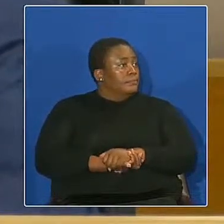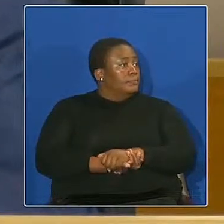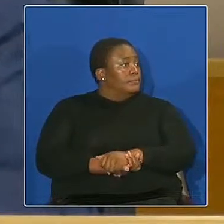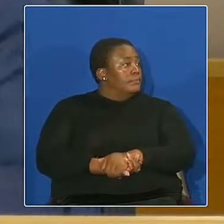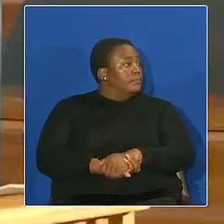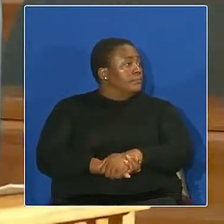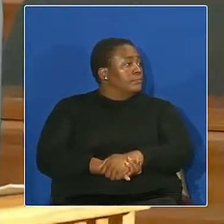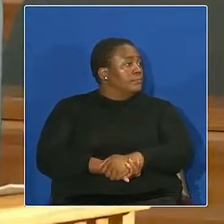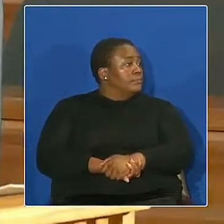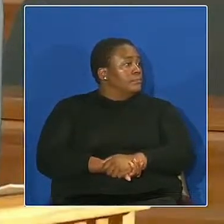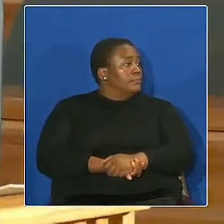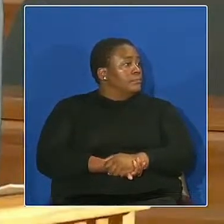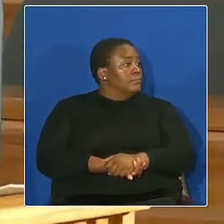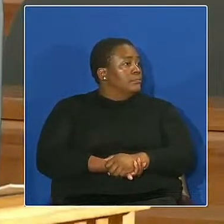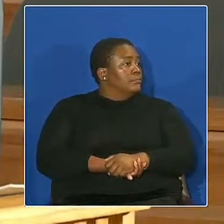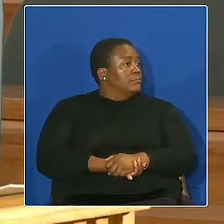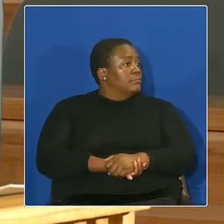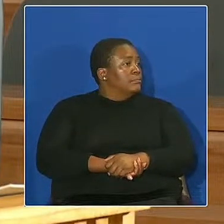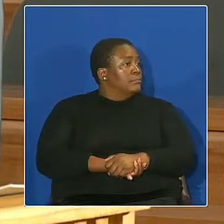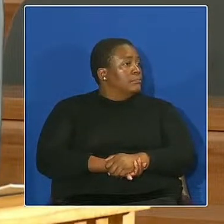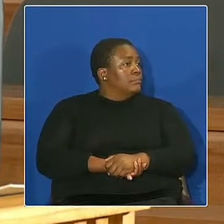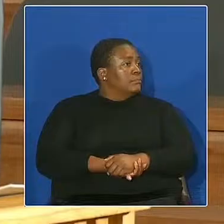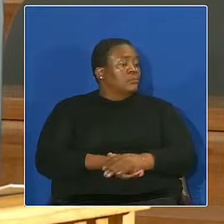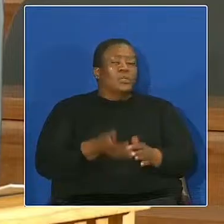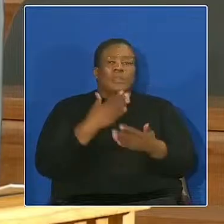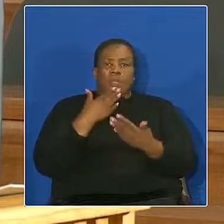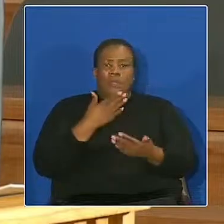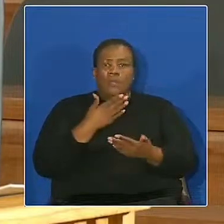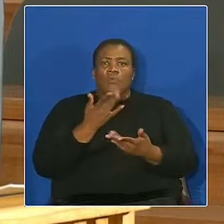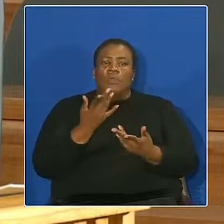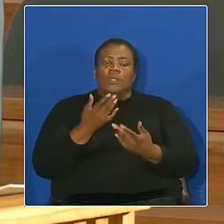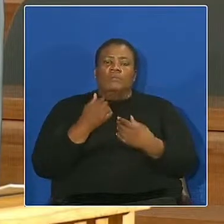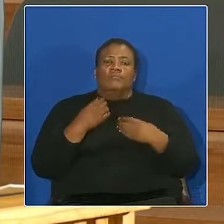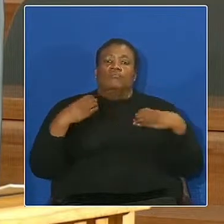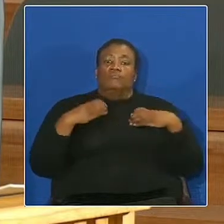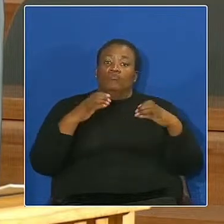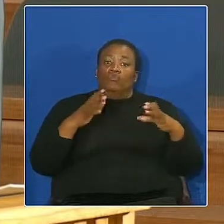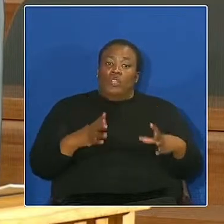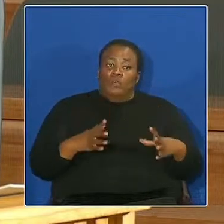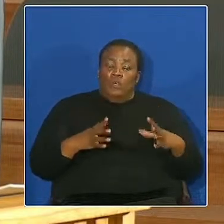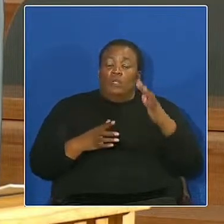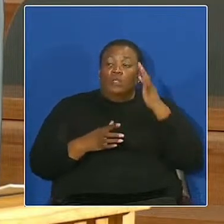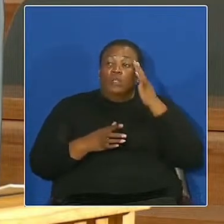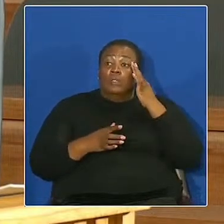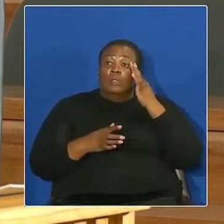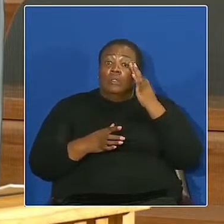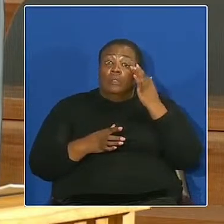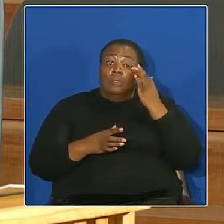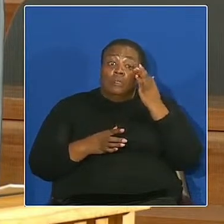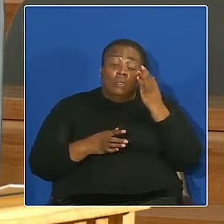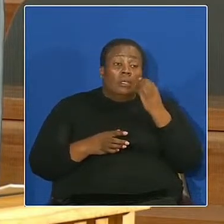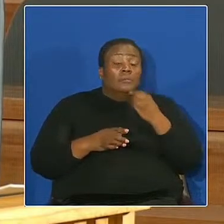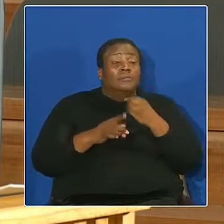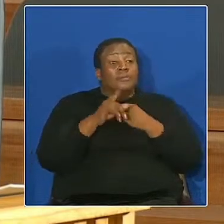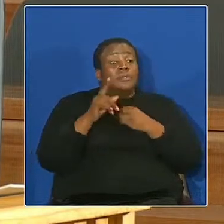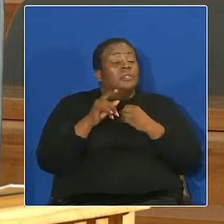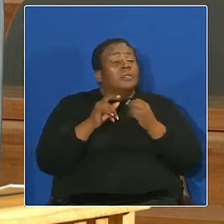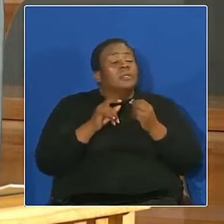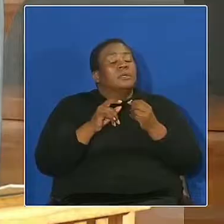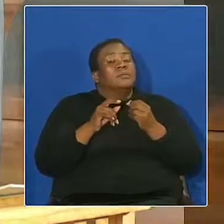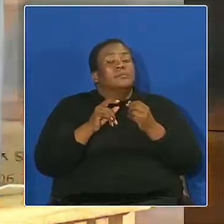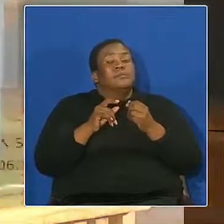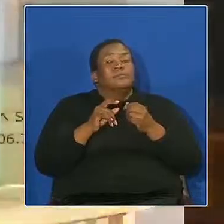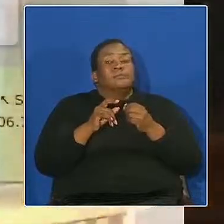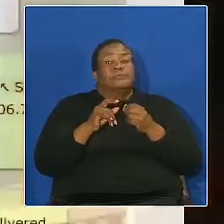Thank you. General, then there was a call from Mr. Mkhotsi, and can we take it from there? Thank